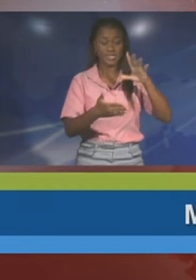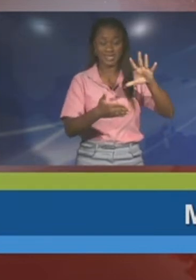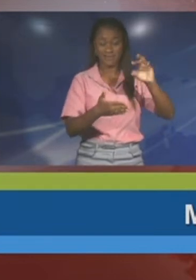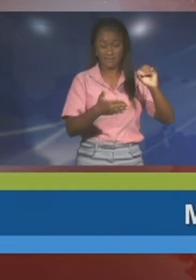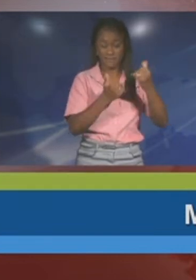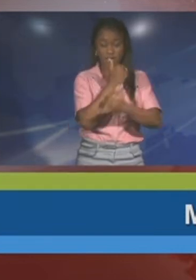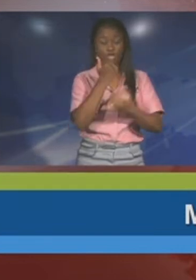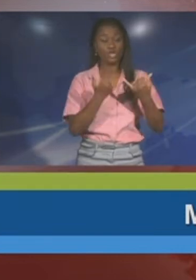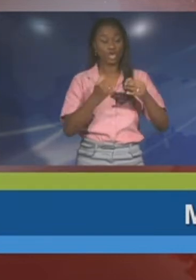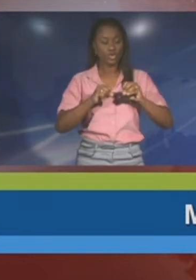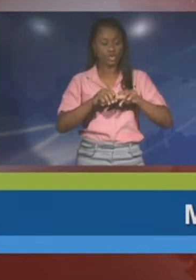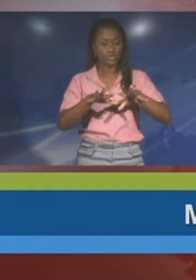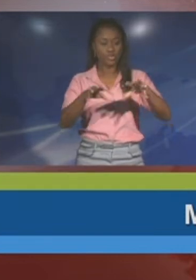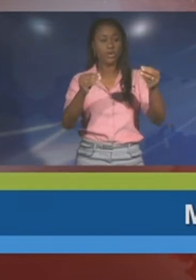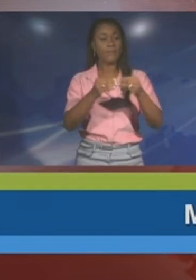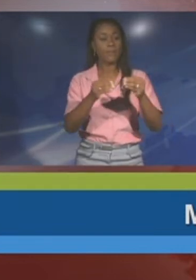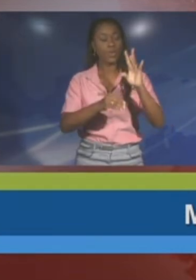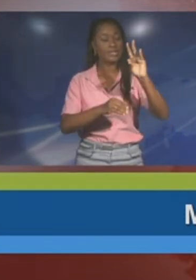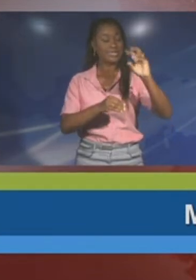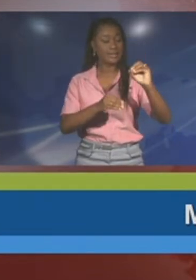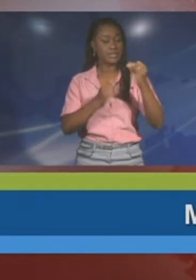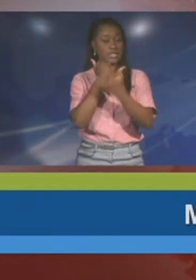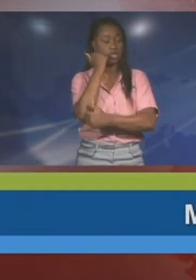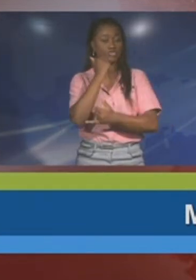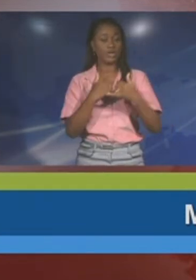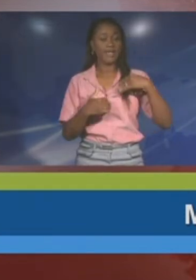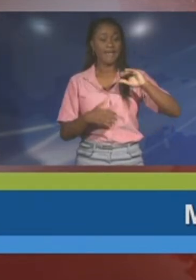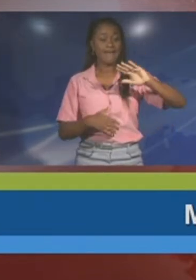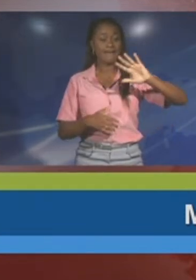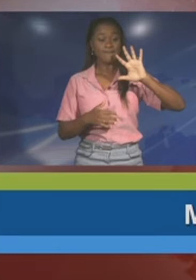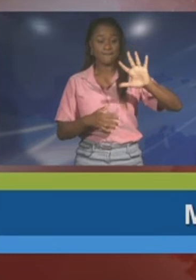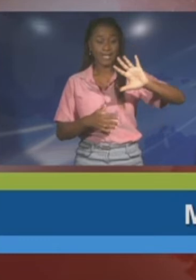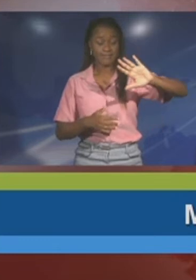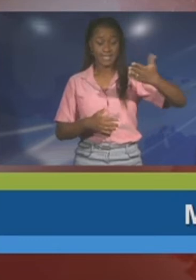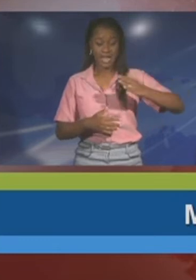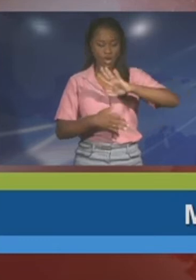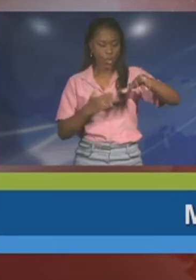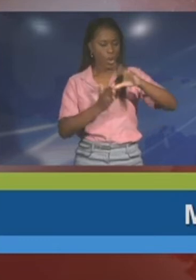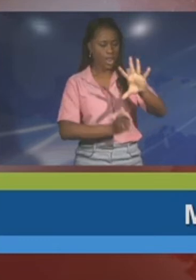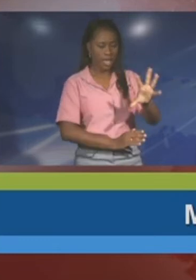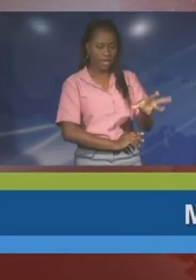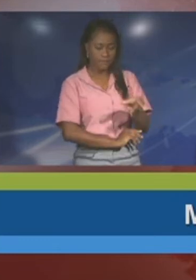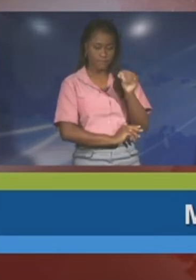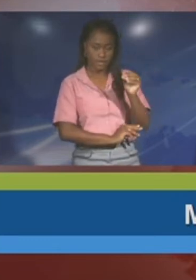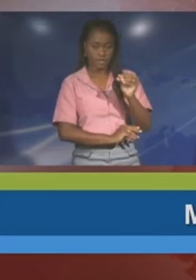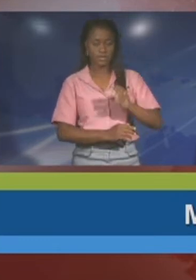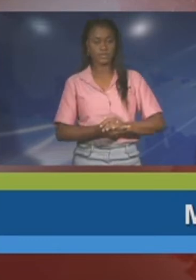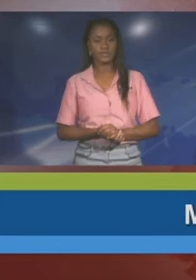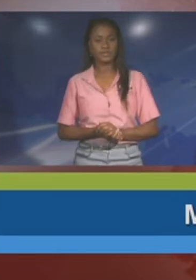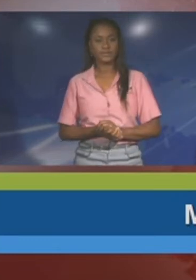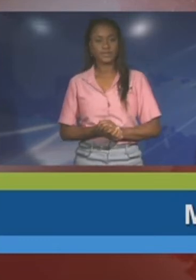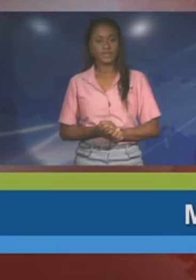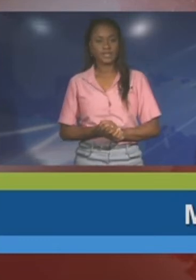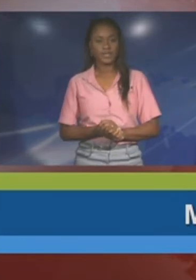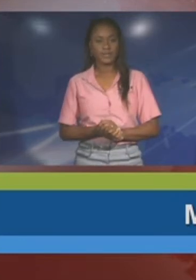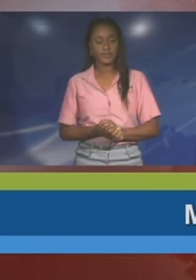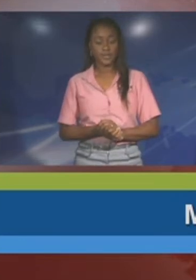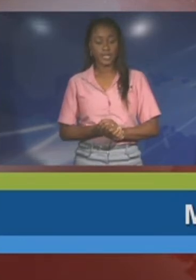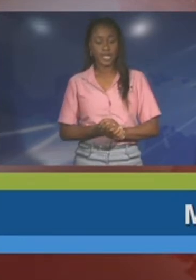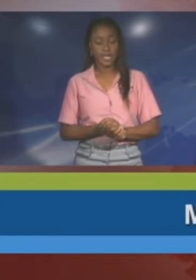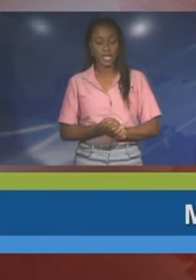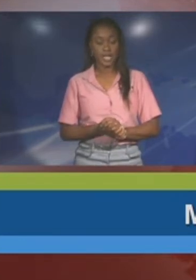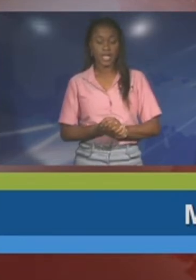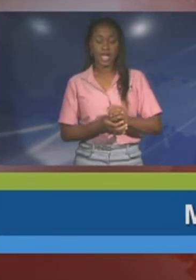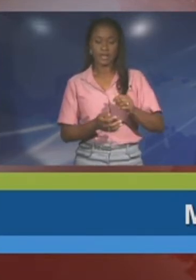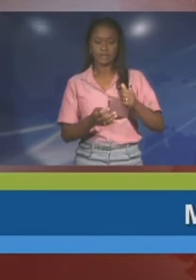week's update. There are 5 deaths, all within the African continent. And in terms of their meeting, which was scheduled for the